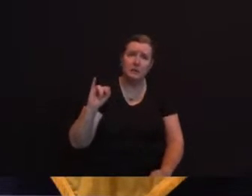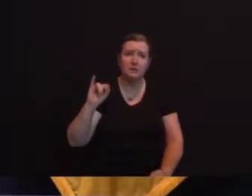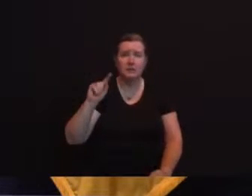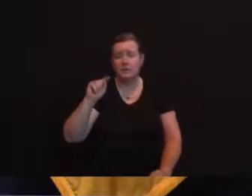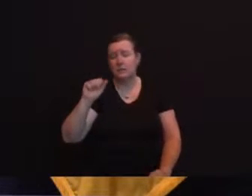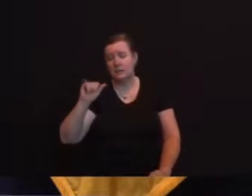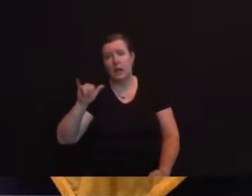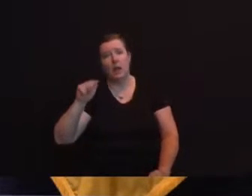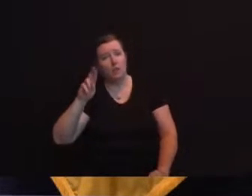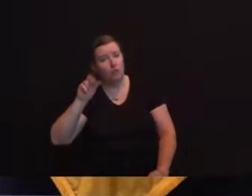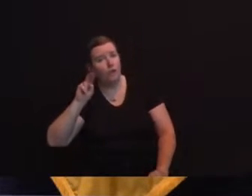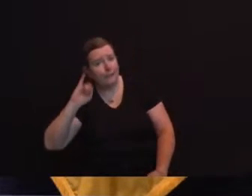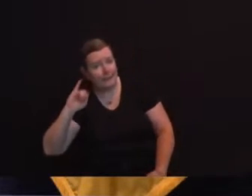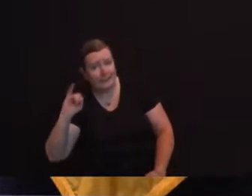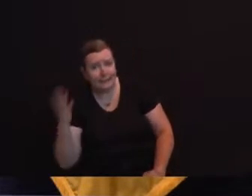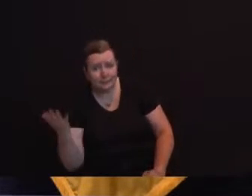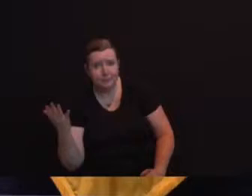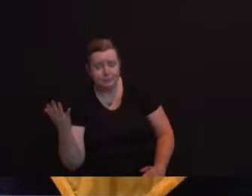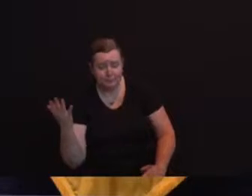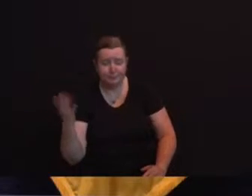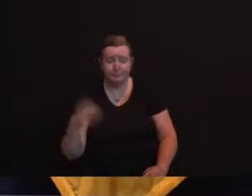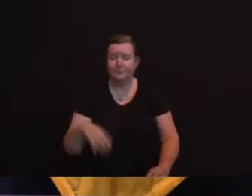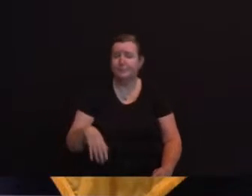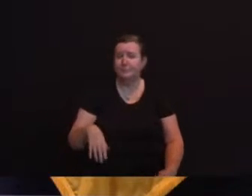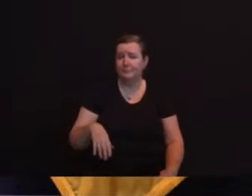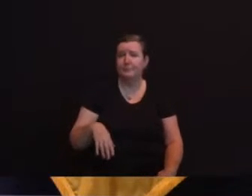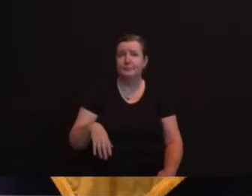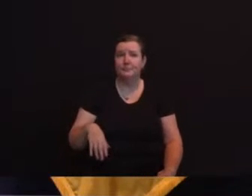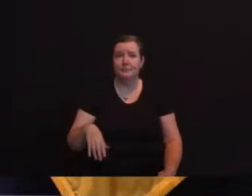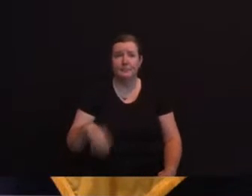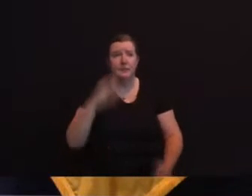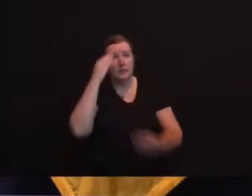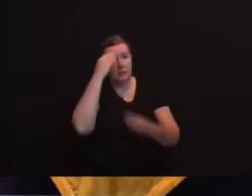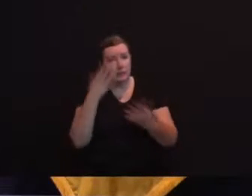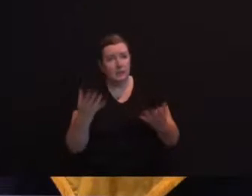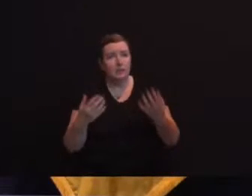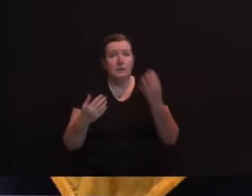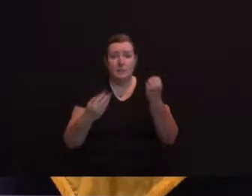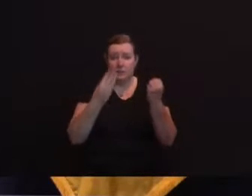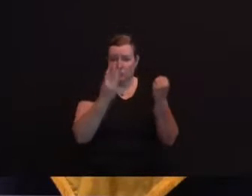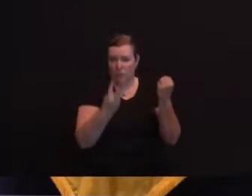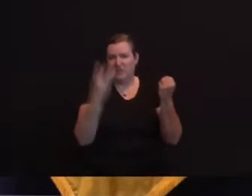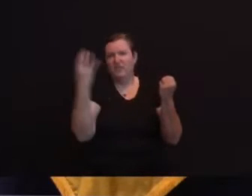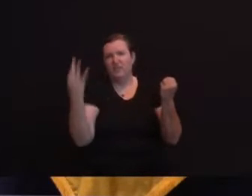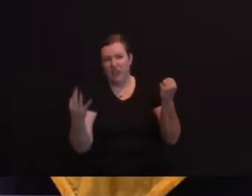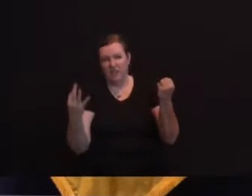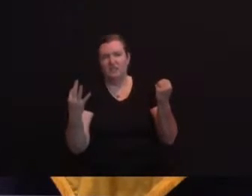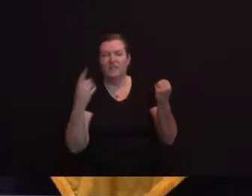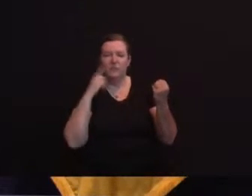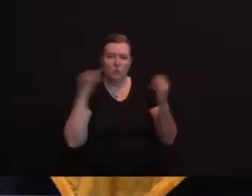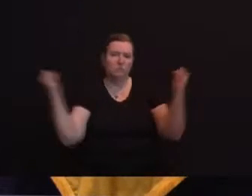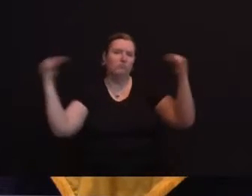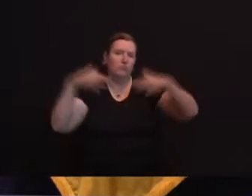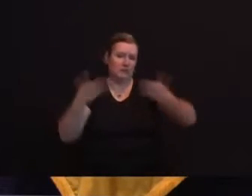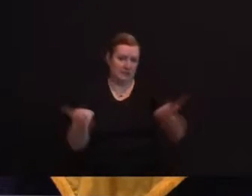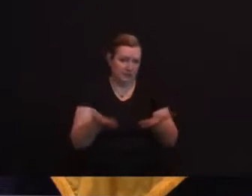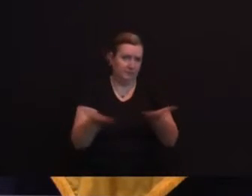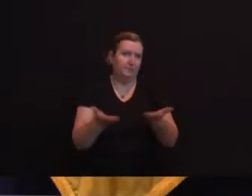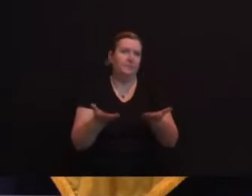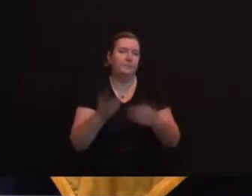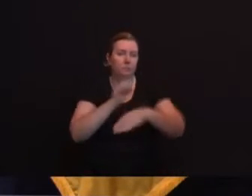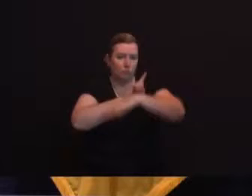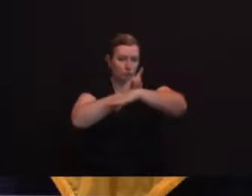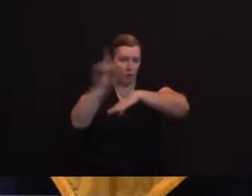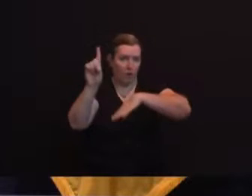Thursday, we're going to be back into the Monday, Wednesday, Friday rhythm. It'll be at 1 o'clock unless you hear otherwise. I